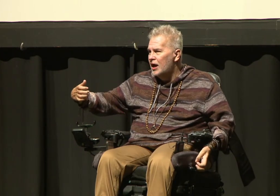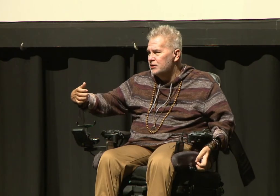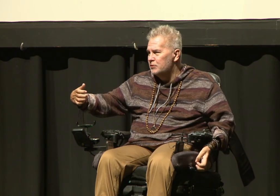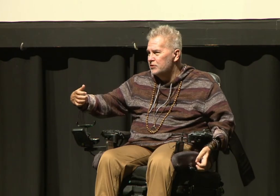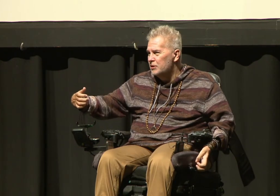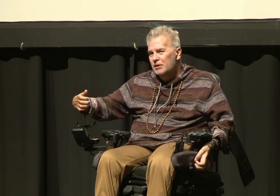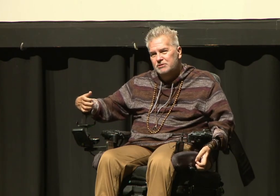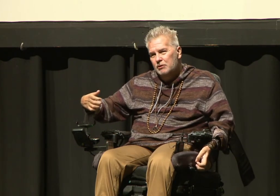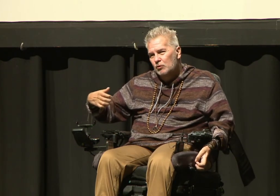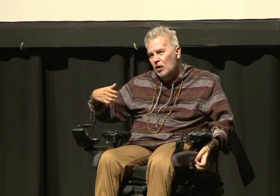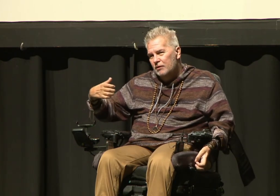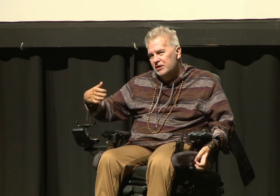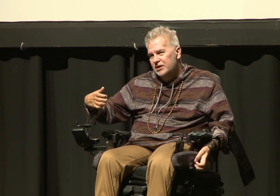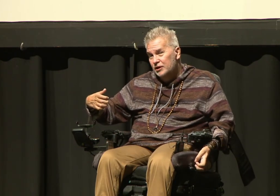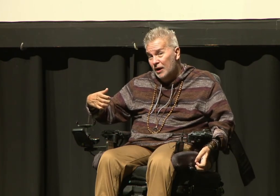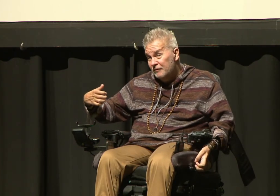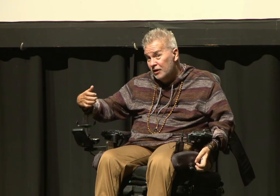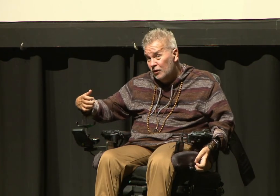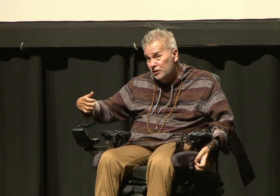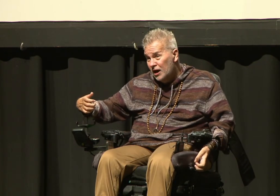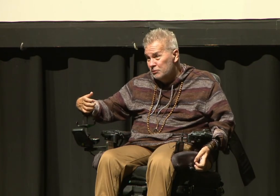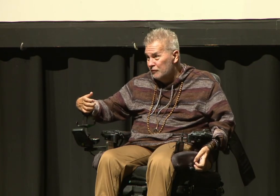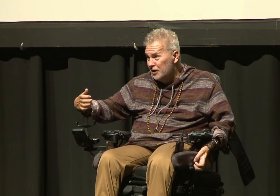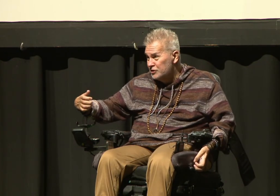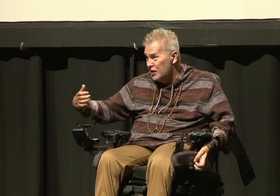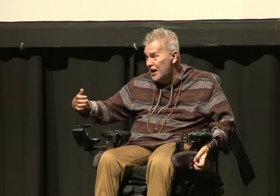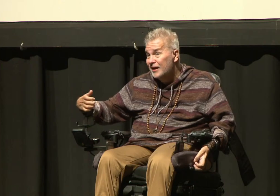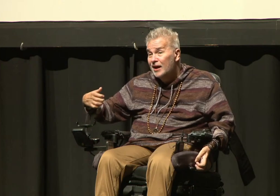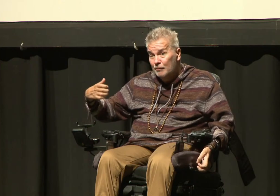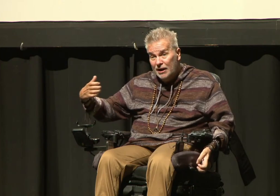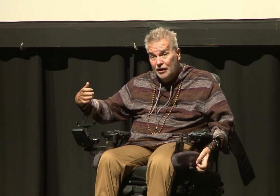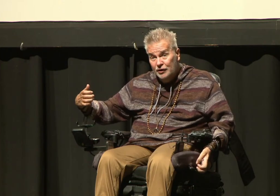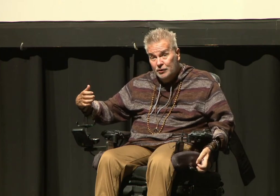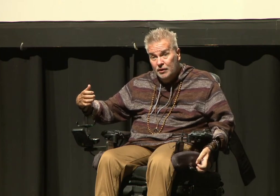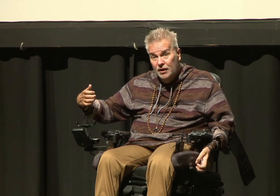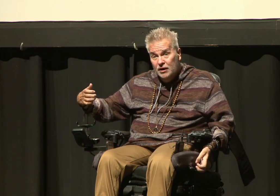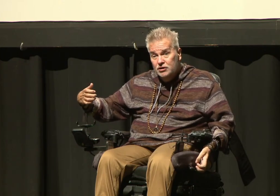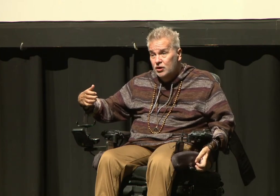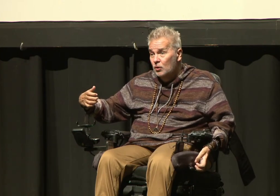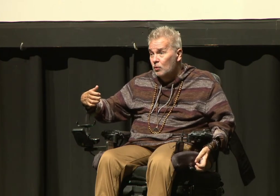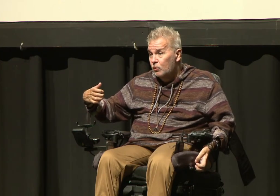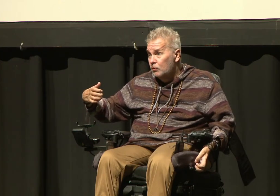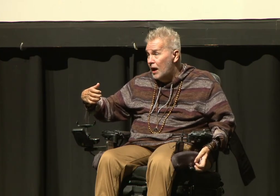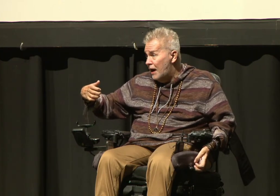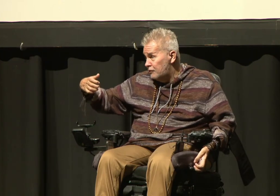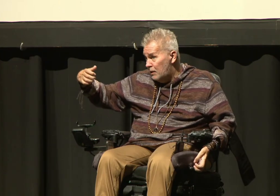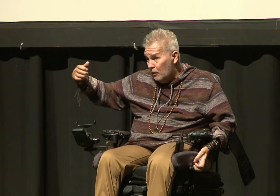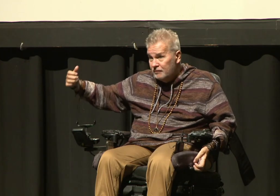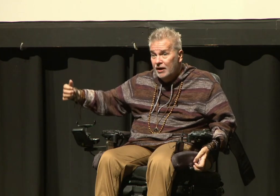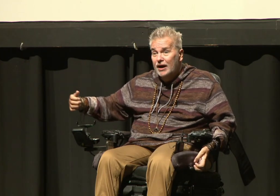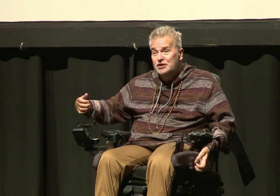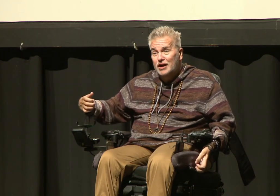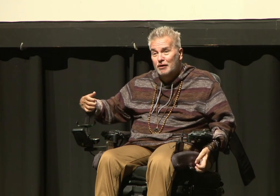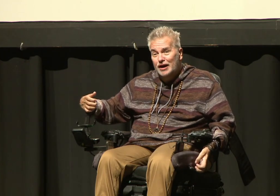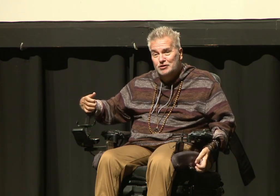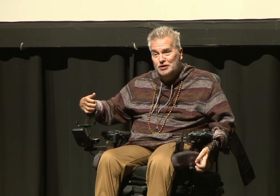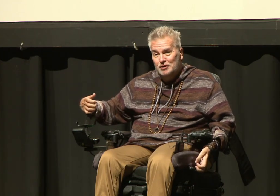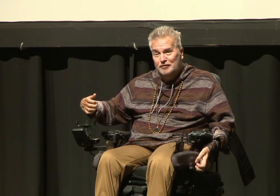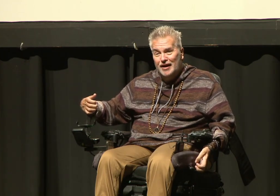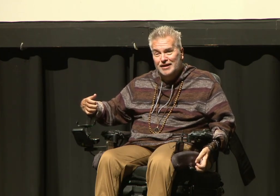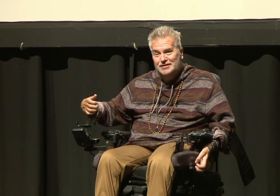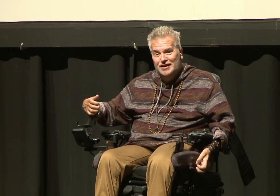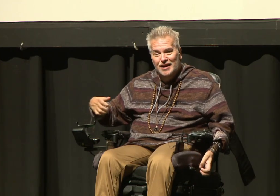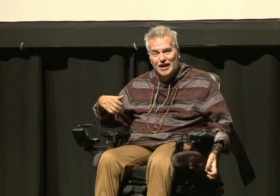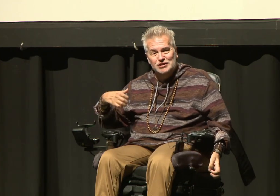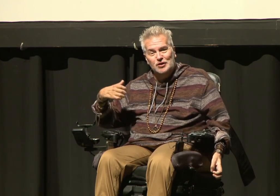to go to the hospital. Sometimes I would walk around saying, "Do I have to go to the hospital for this or that?" But I knew. So after my wife got out of the shower and got dressed